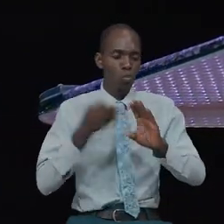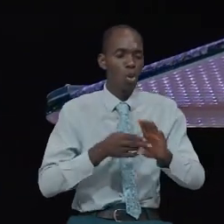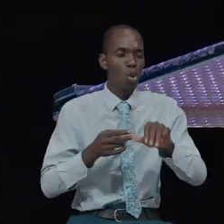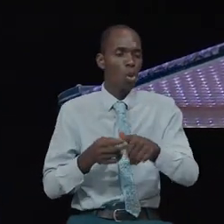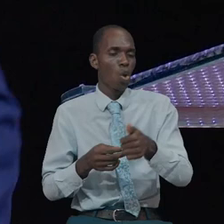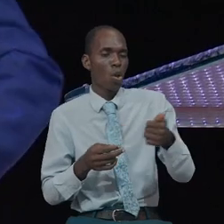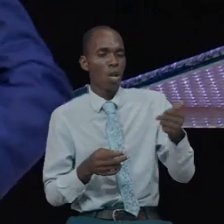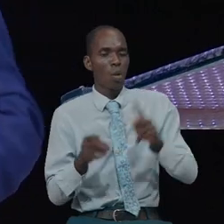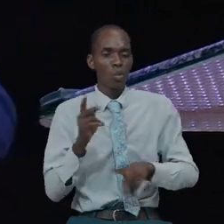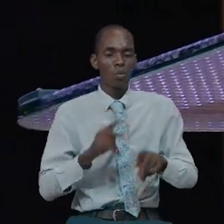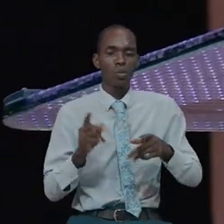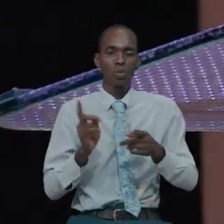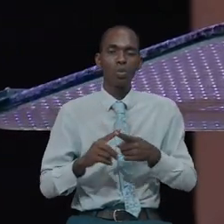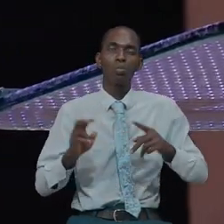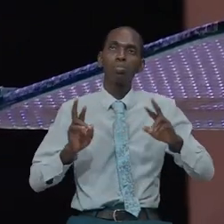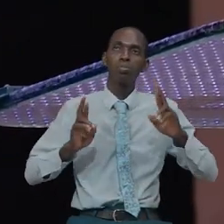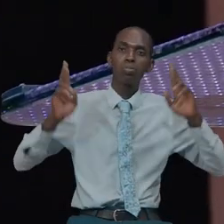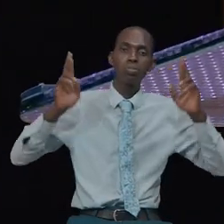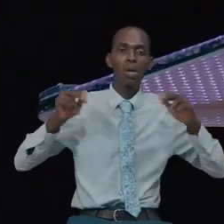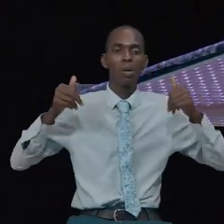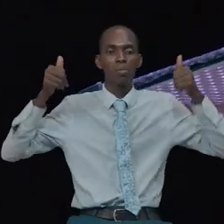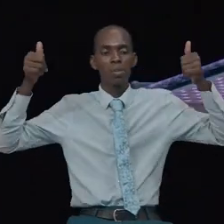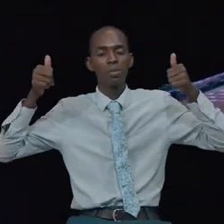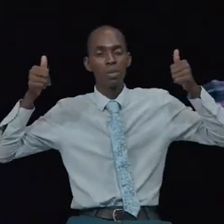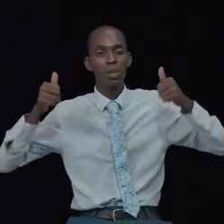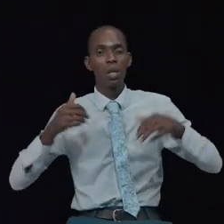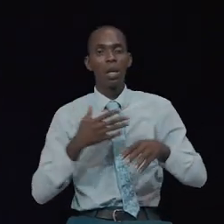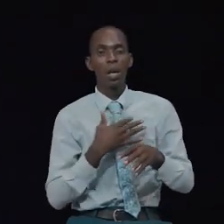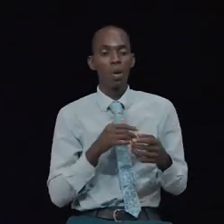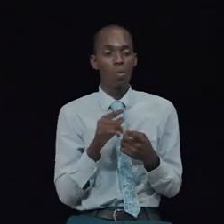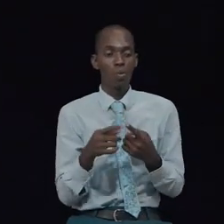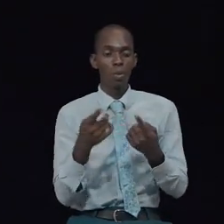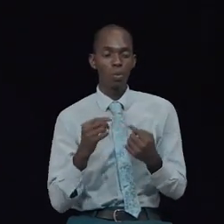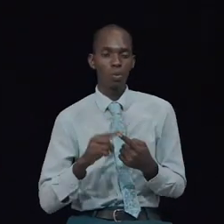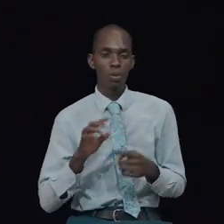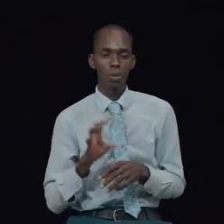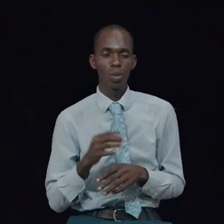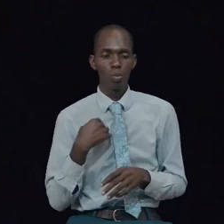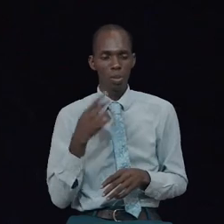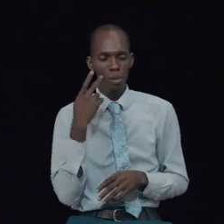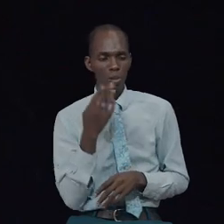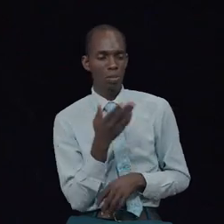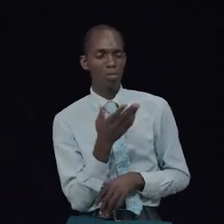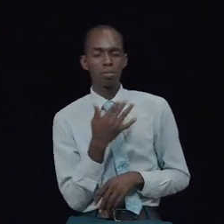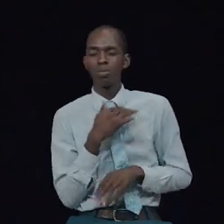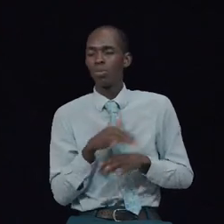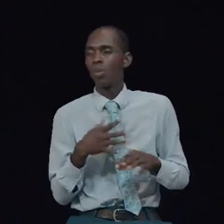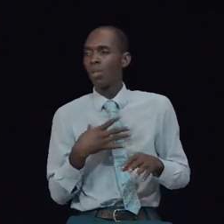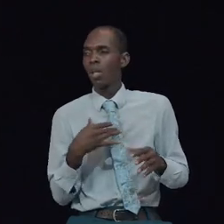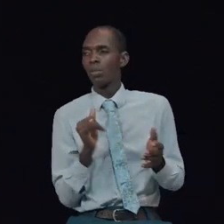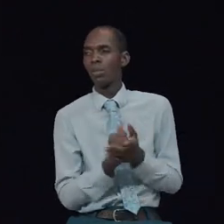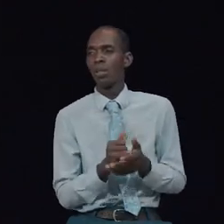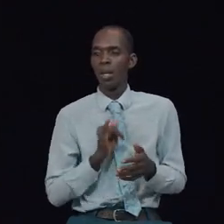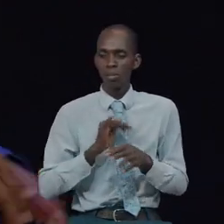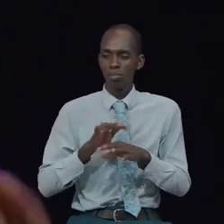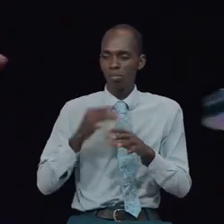makes you like the world. And when you come to the church, you know, we see this, I don't like that, I don't